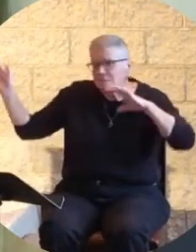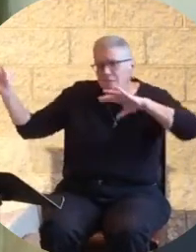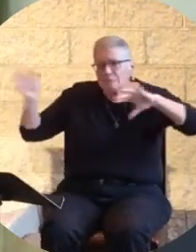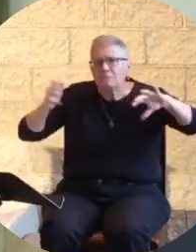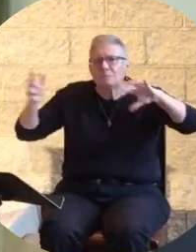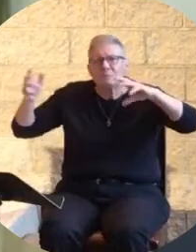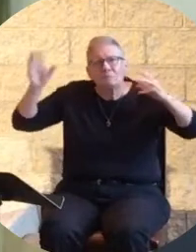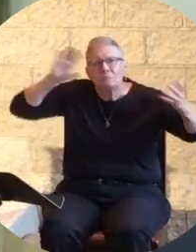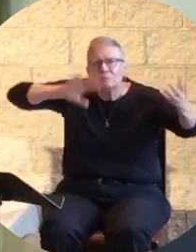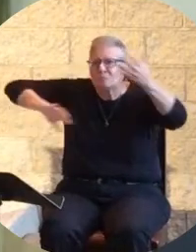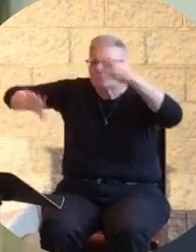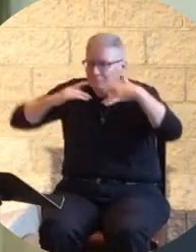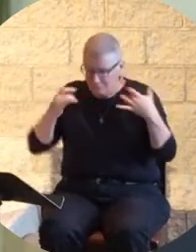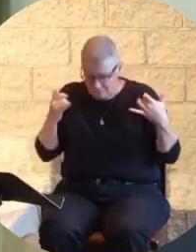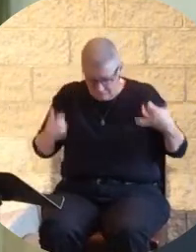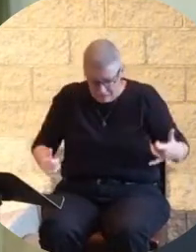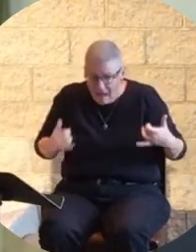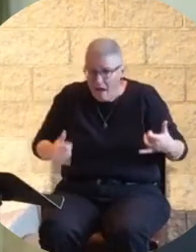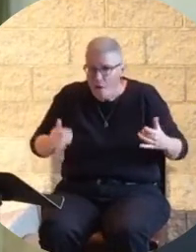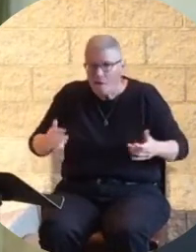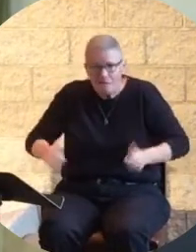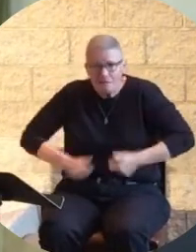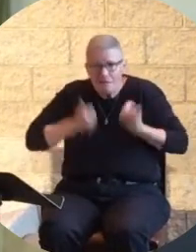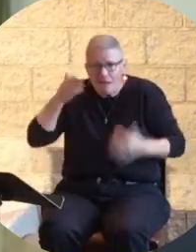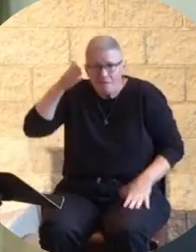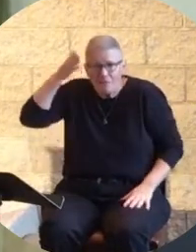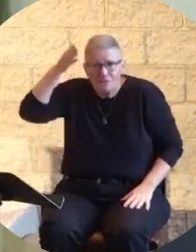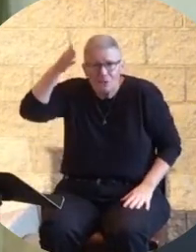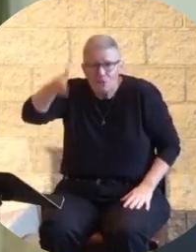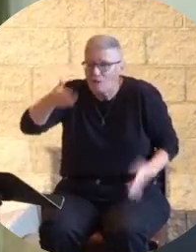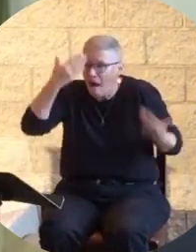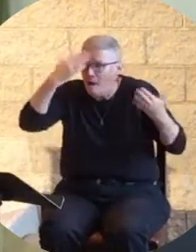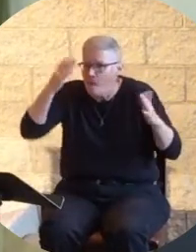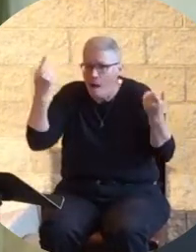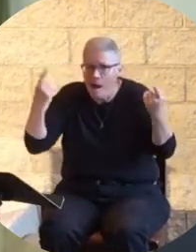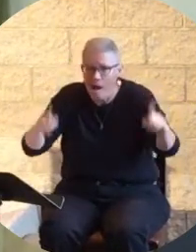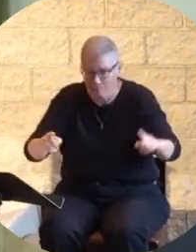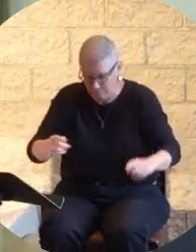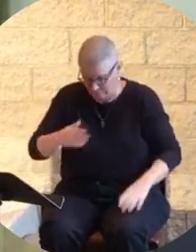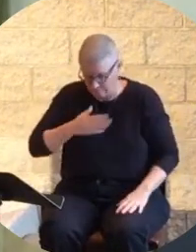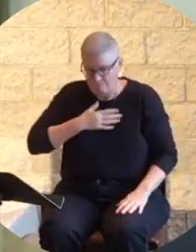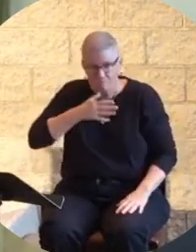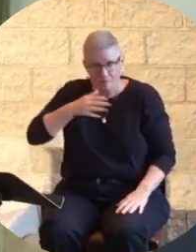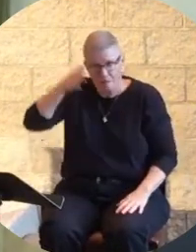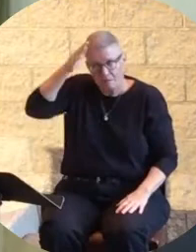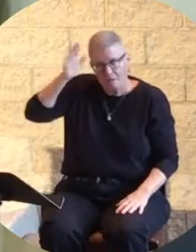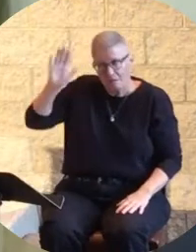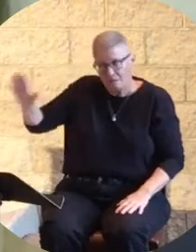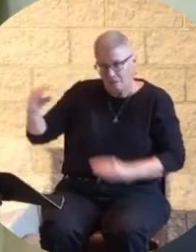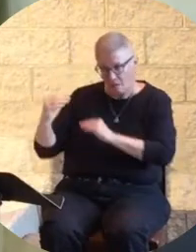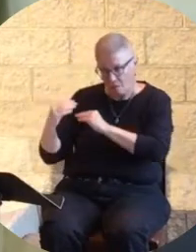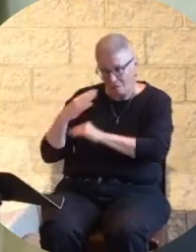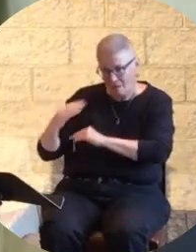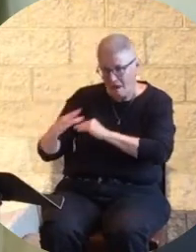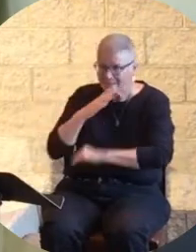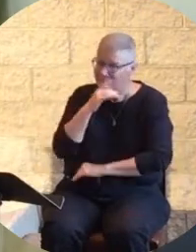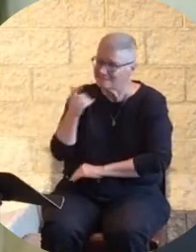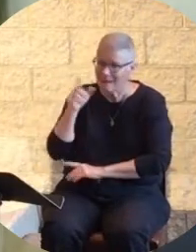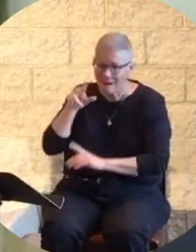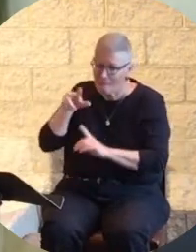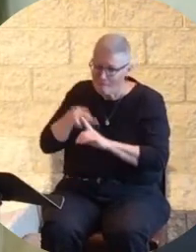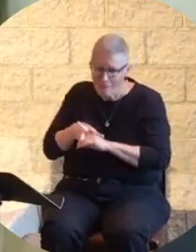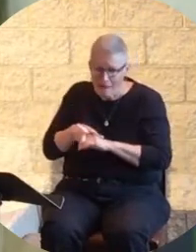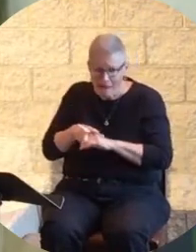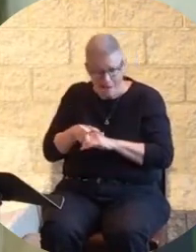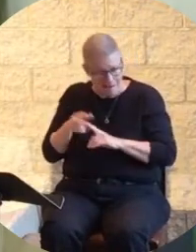bring. My parents' advice no longer applies. All I hear is the pain of